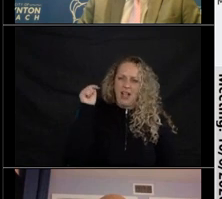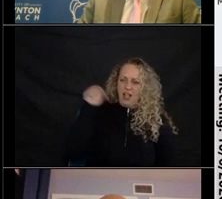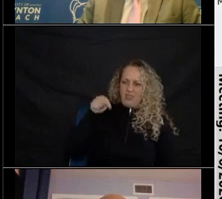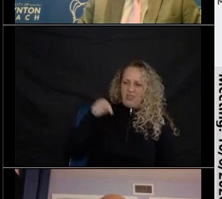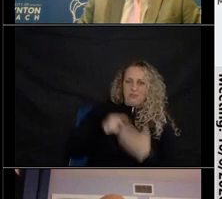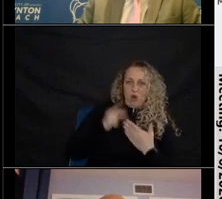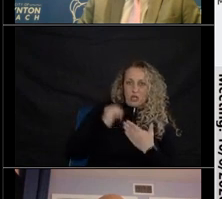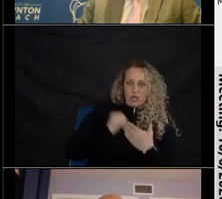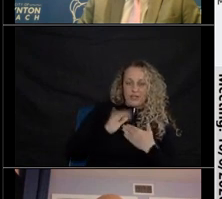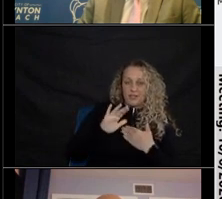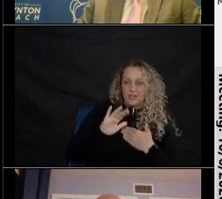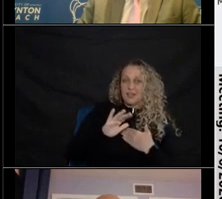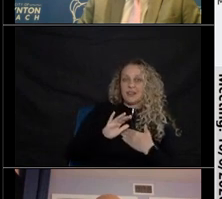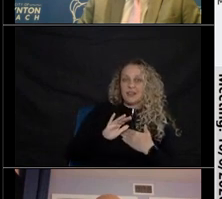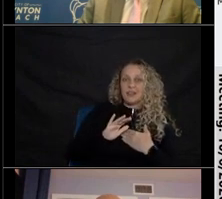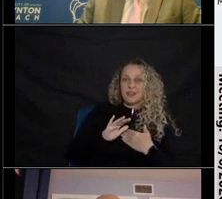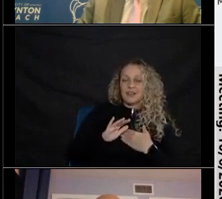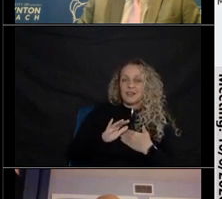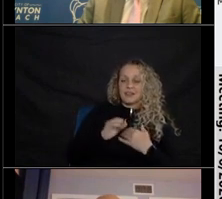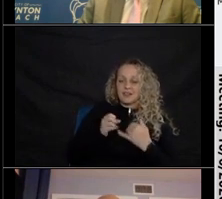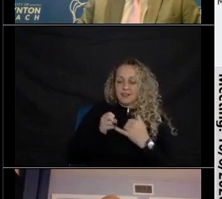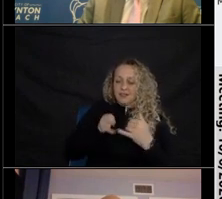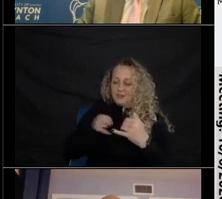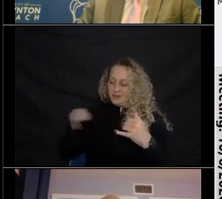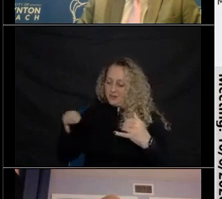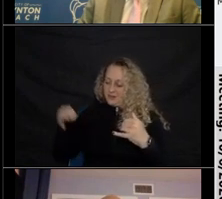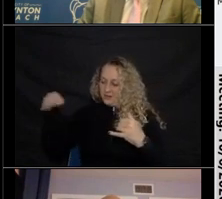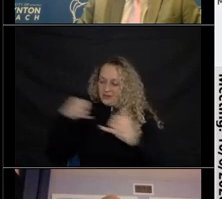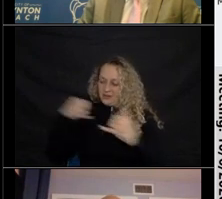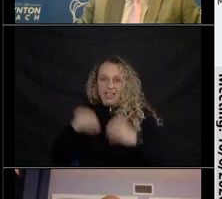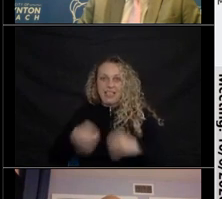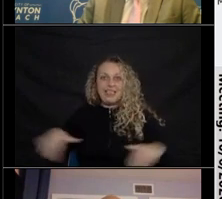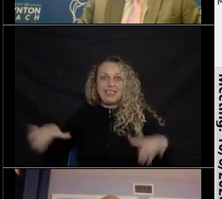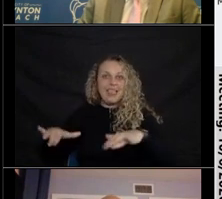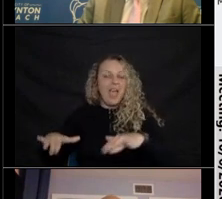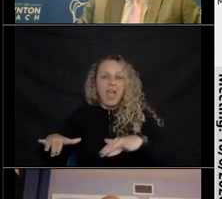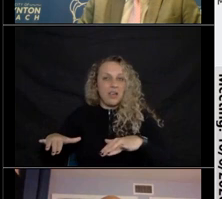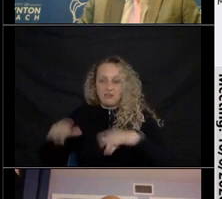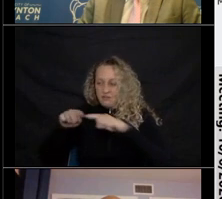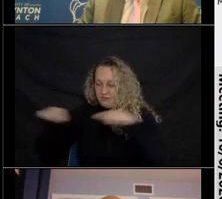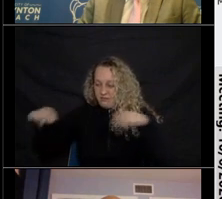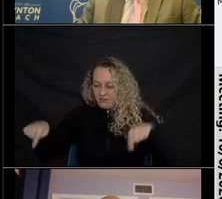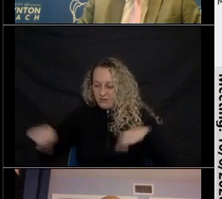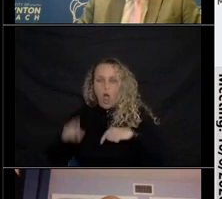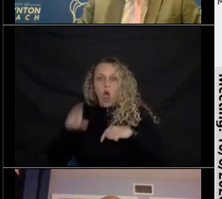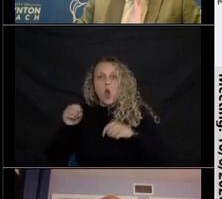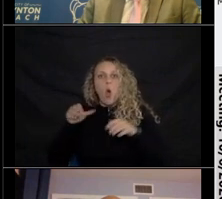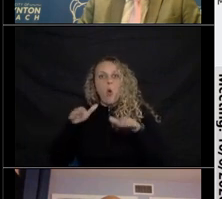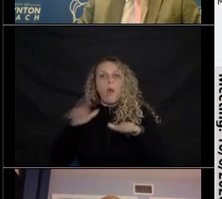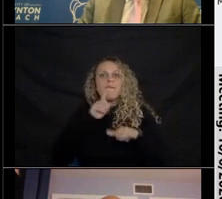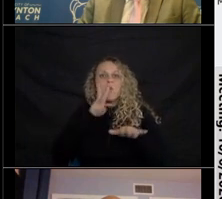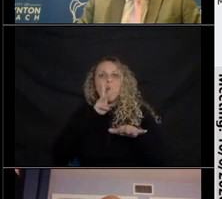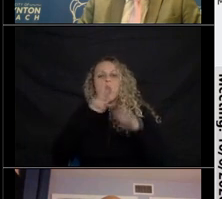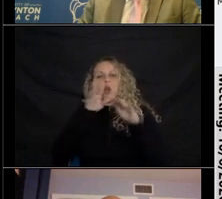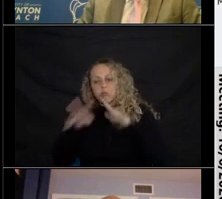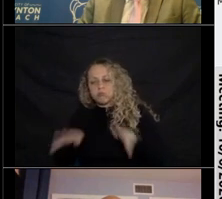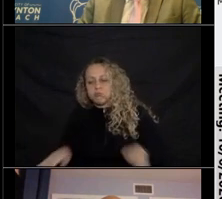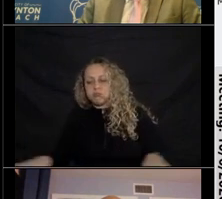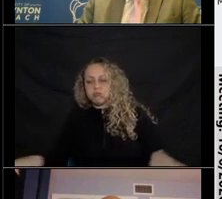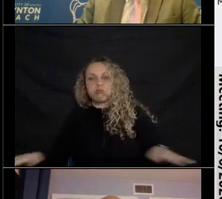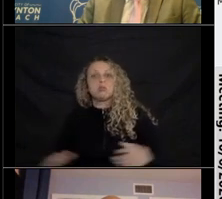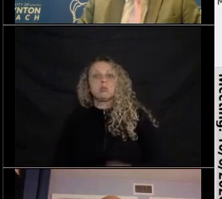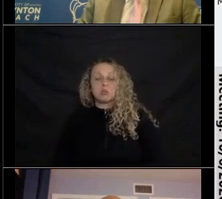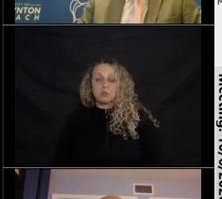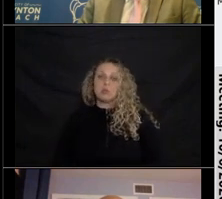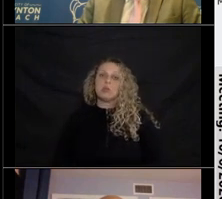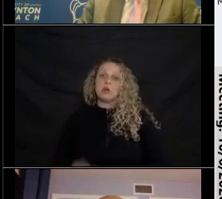project is landlocked. It has no drainage outlet. They either retain it